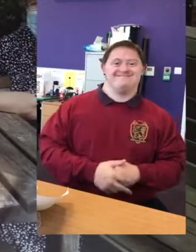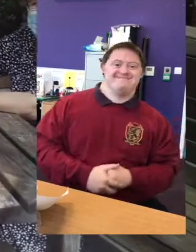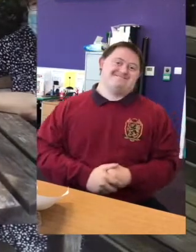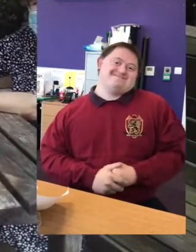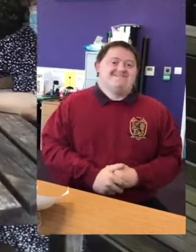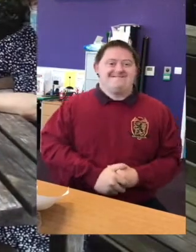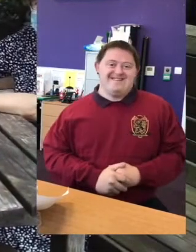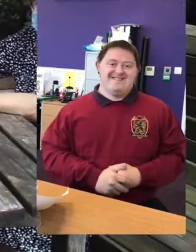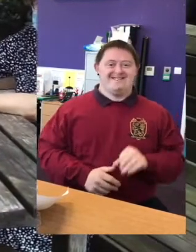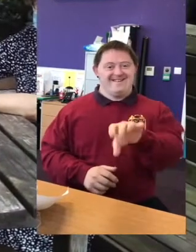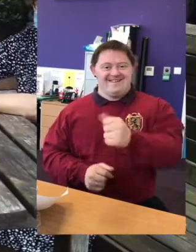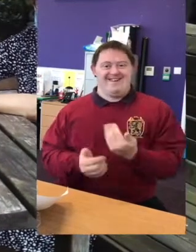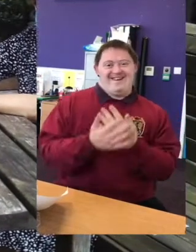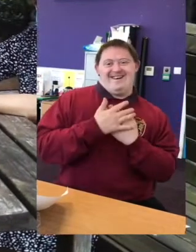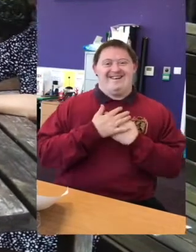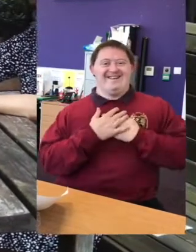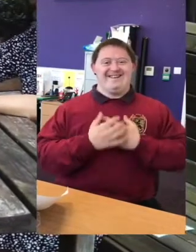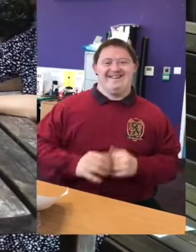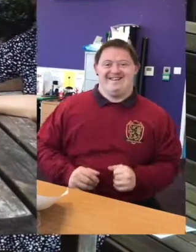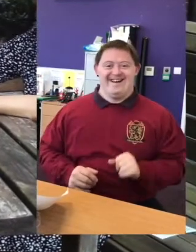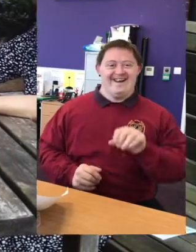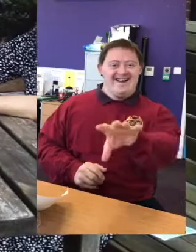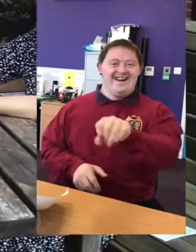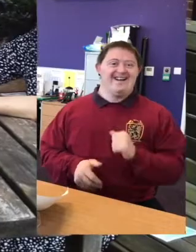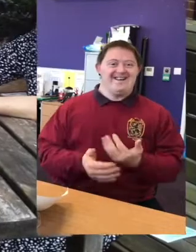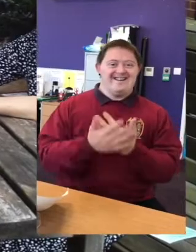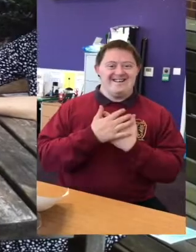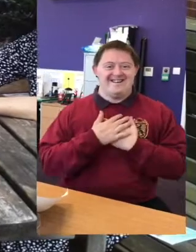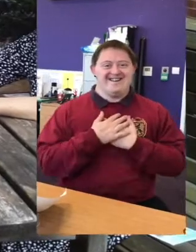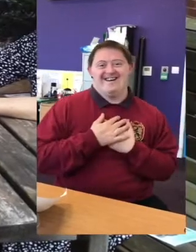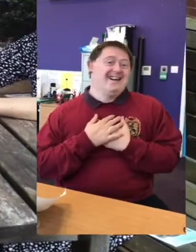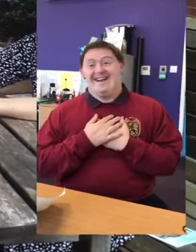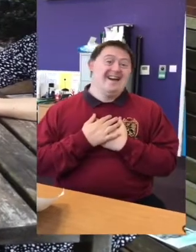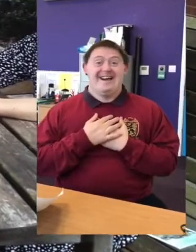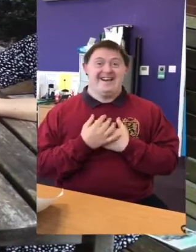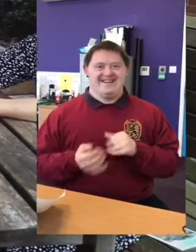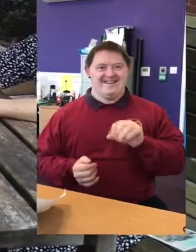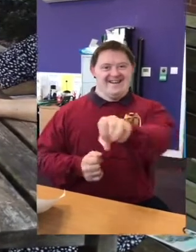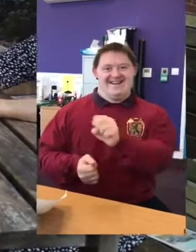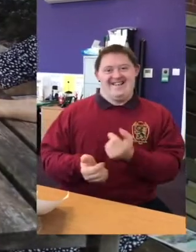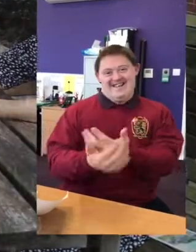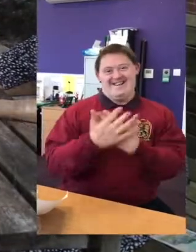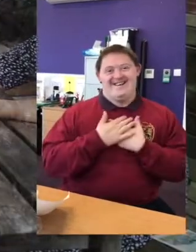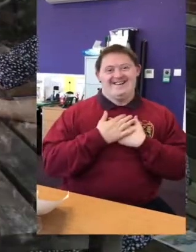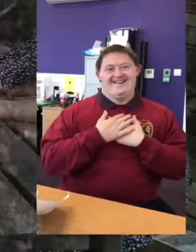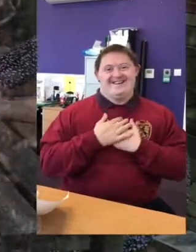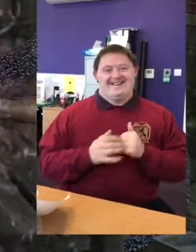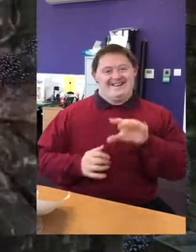breath. Take a breath. Take a breath. Take